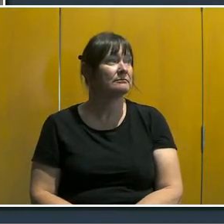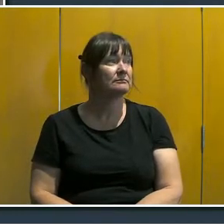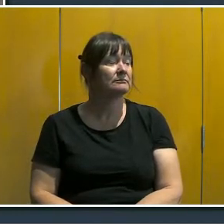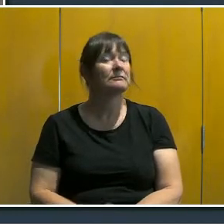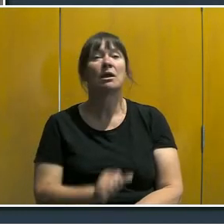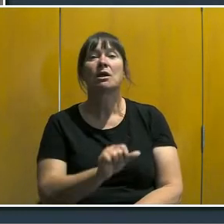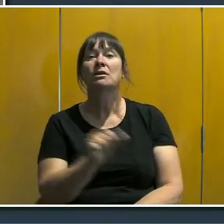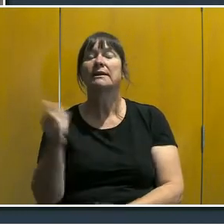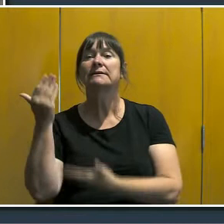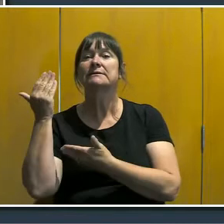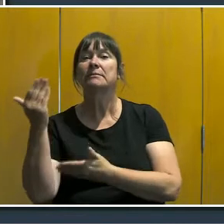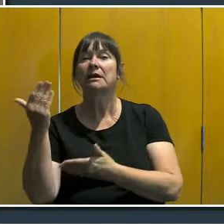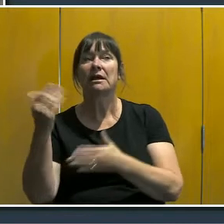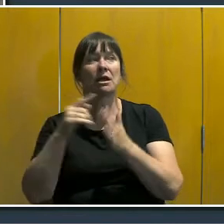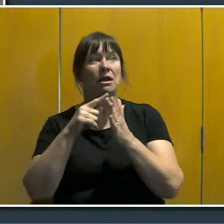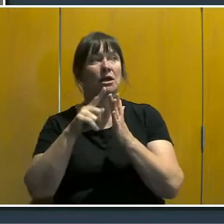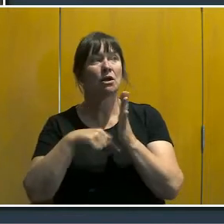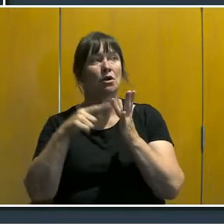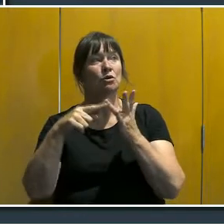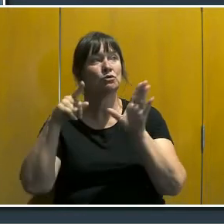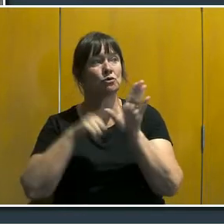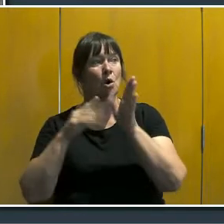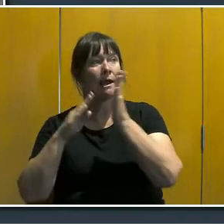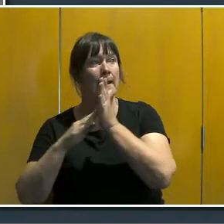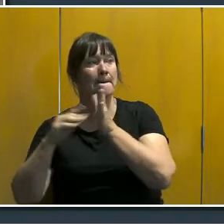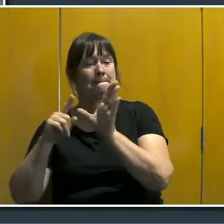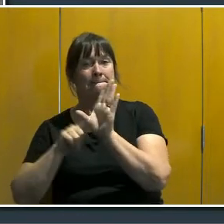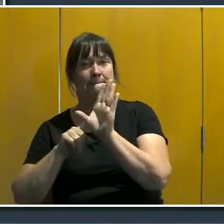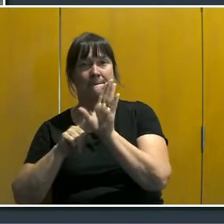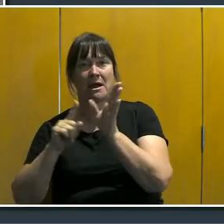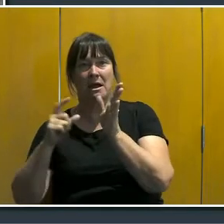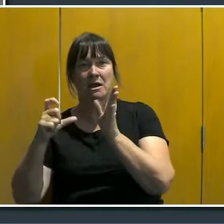And next we have Joy Rycroft.